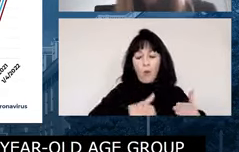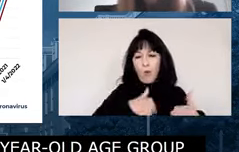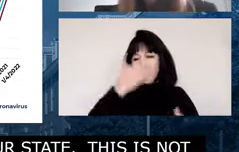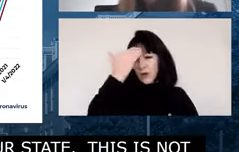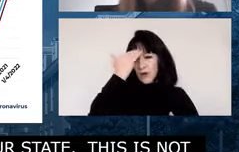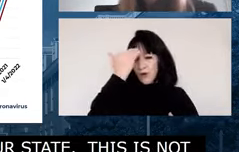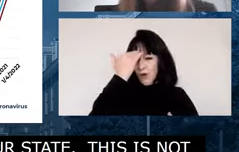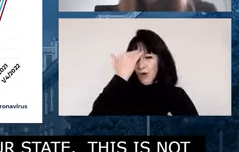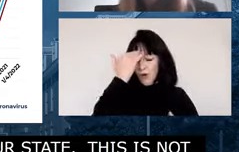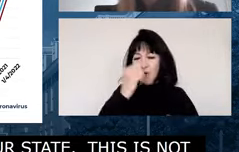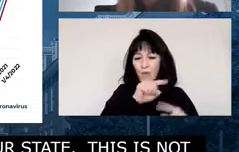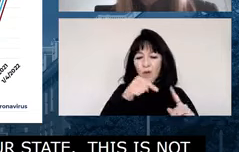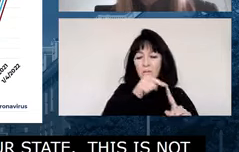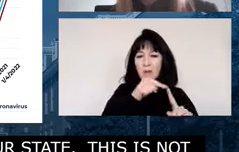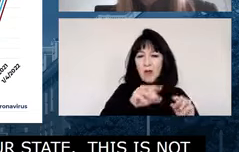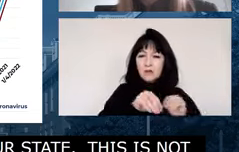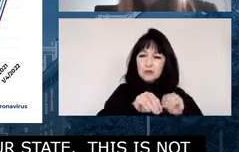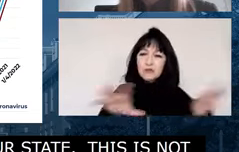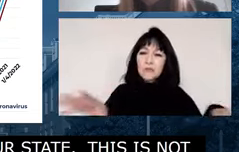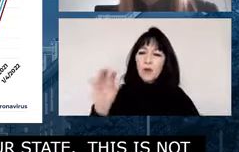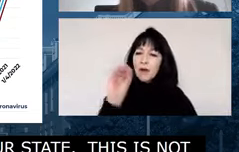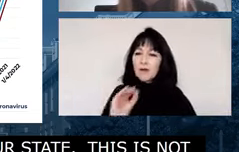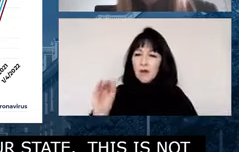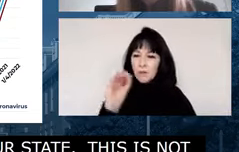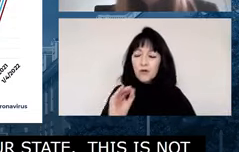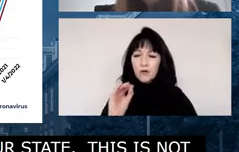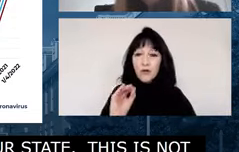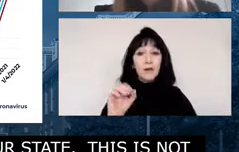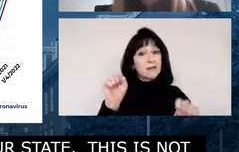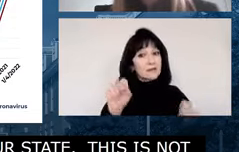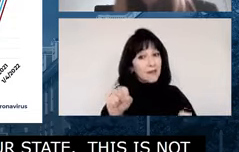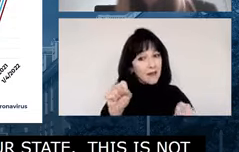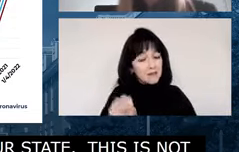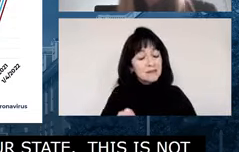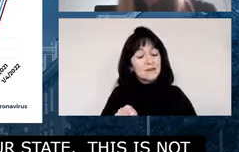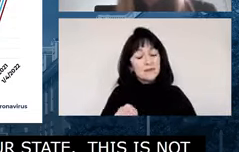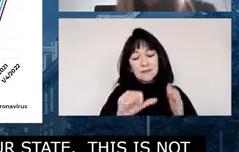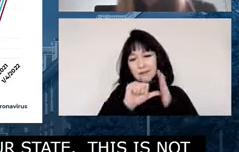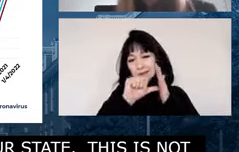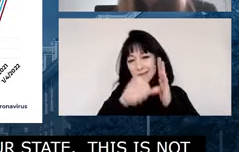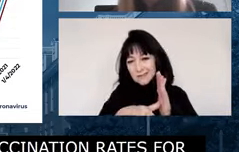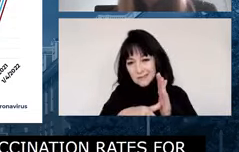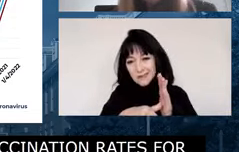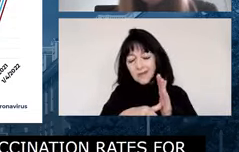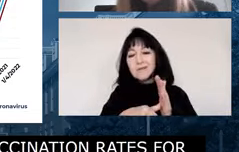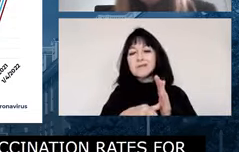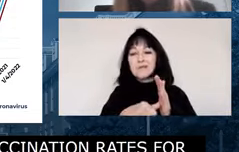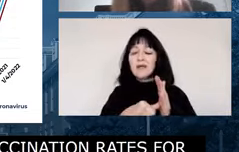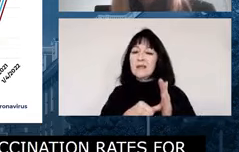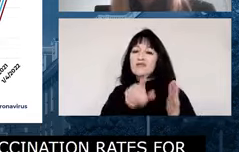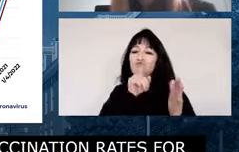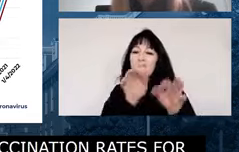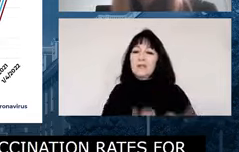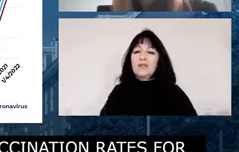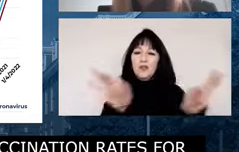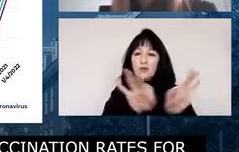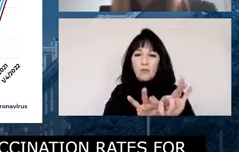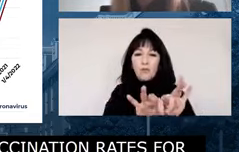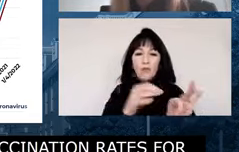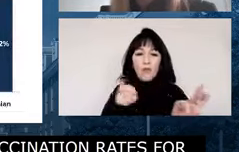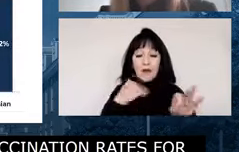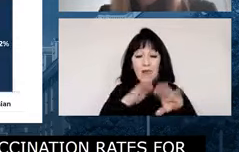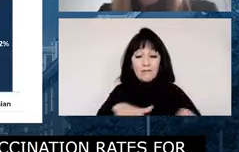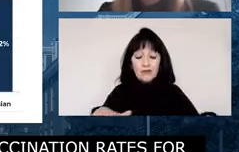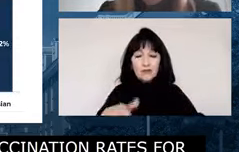Omicron. But it does reinforce how important it is to get our children vaccinated. So let's dig into this a